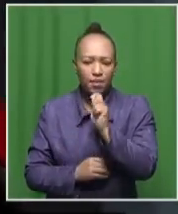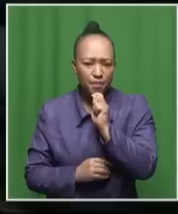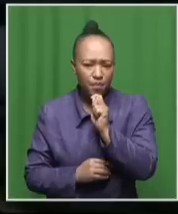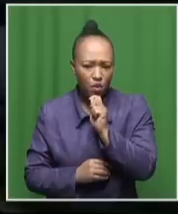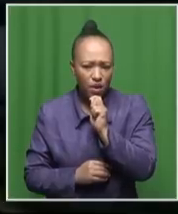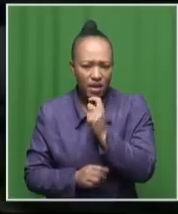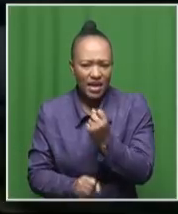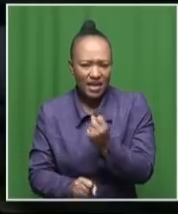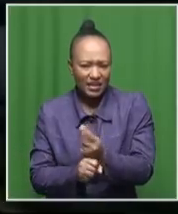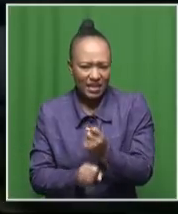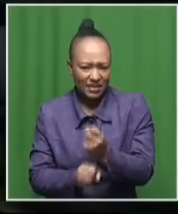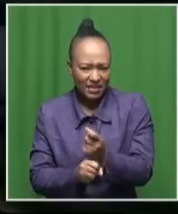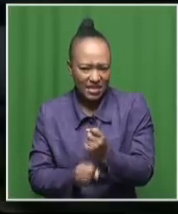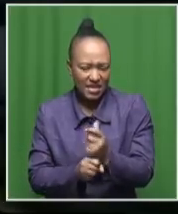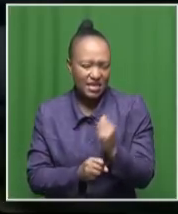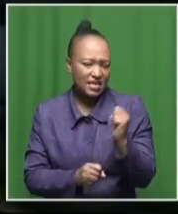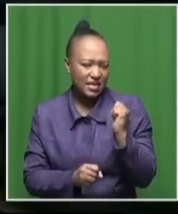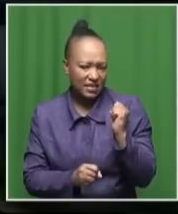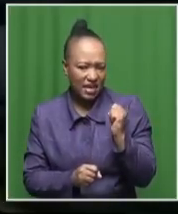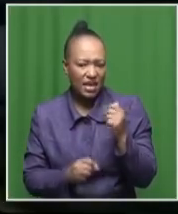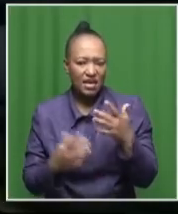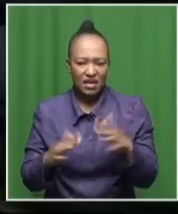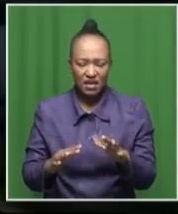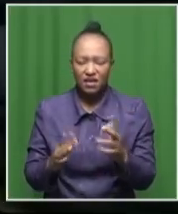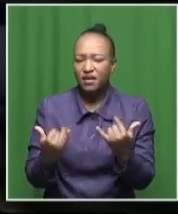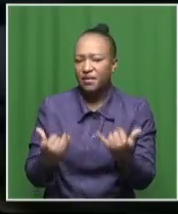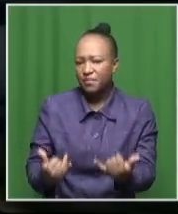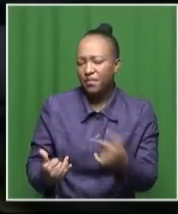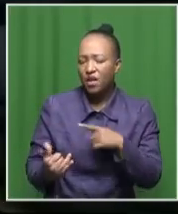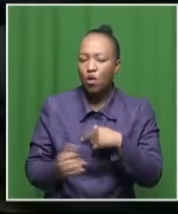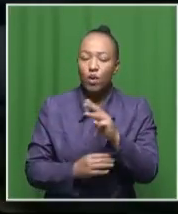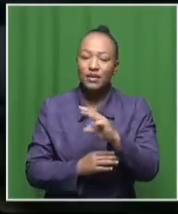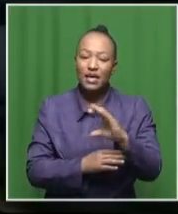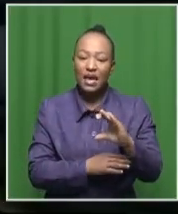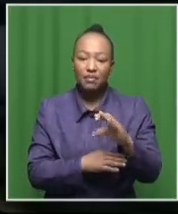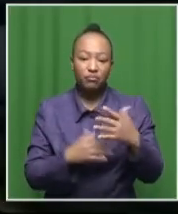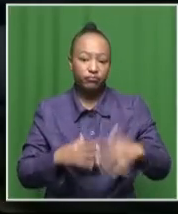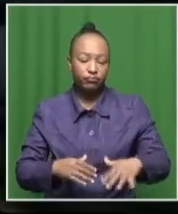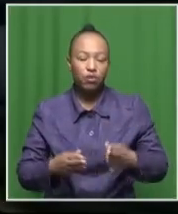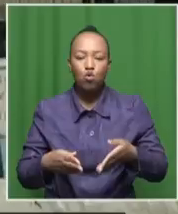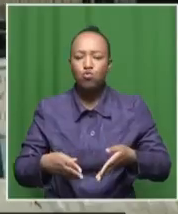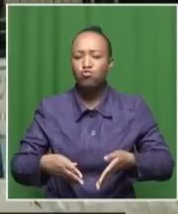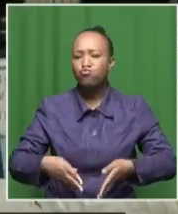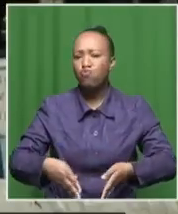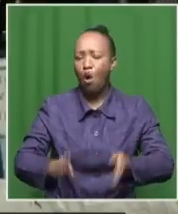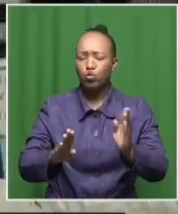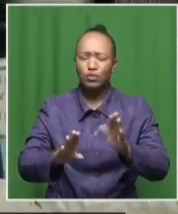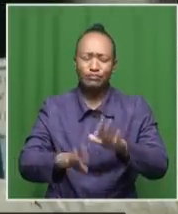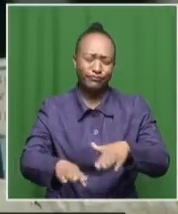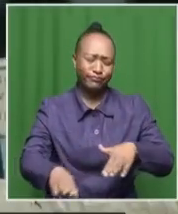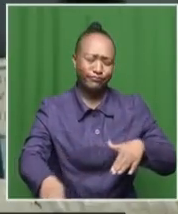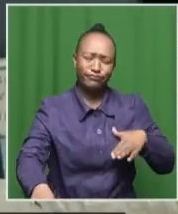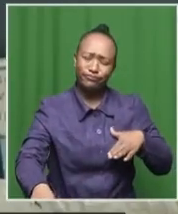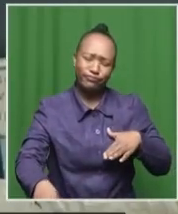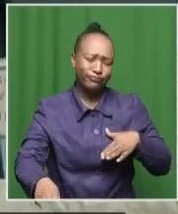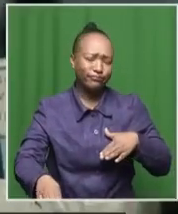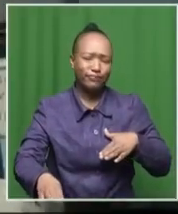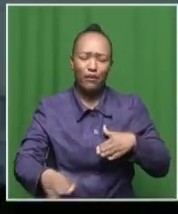taxis yesterday, you know, bringing parts of the Western Cape road infrastructure to a standstill. But what's happening this